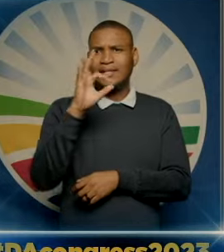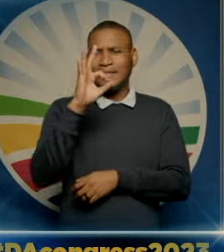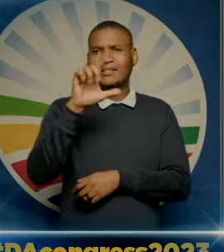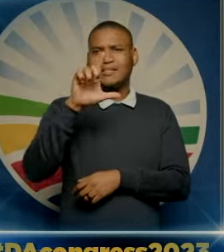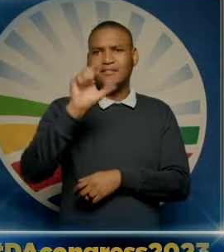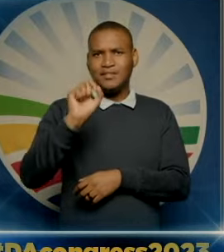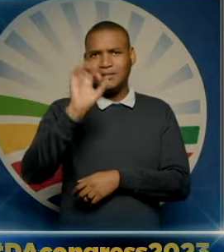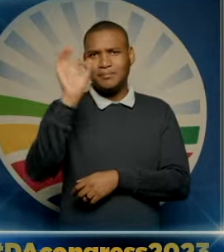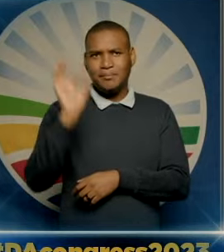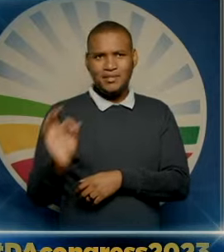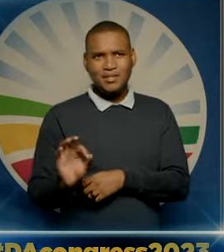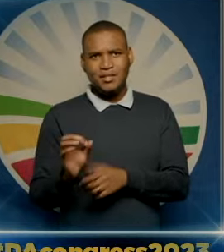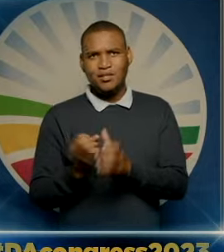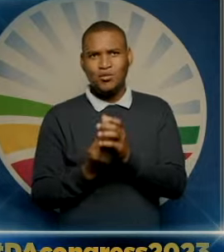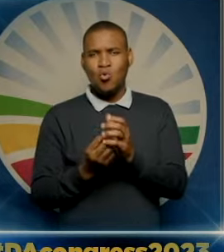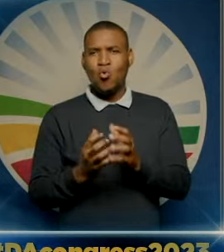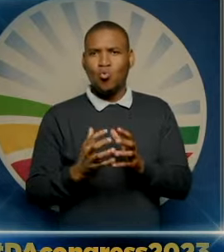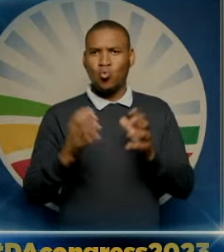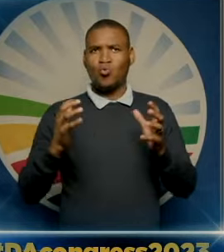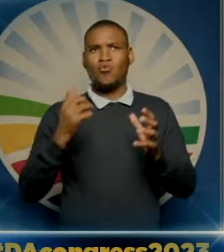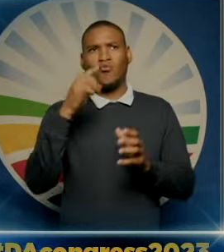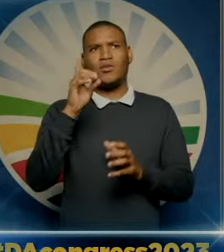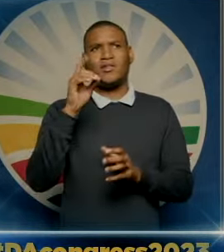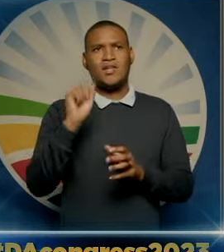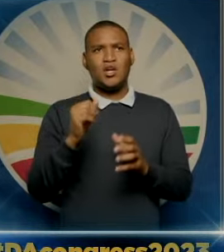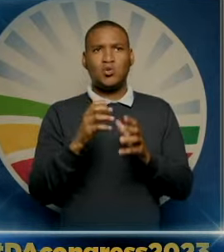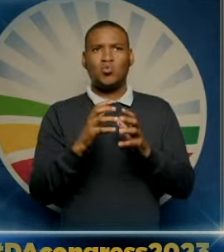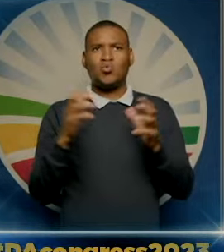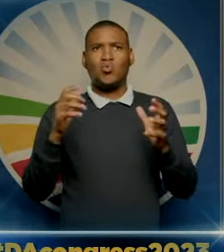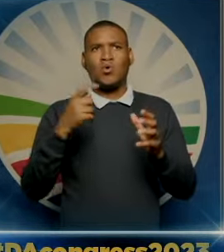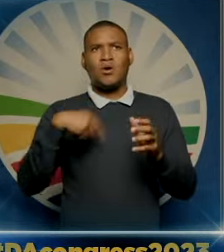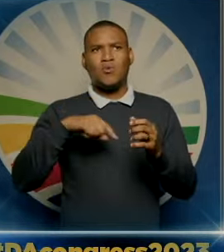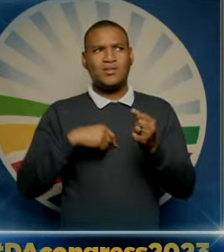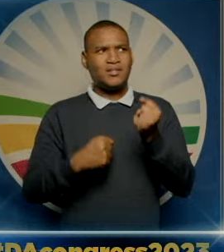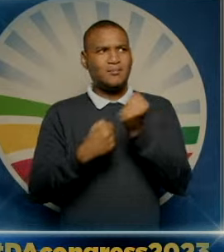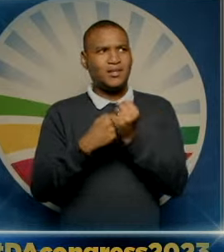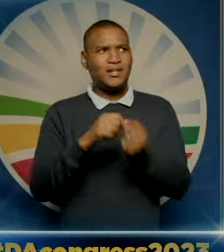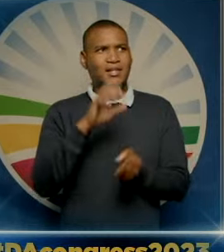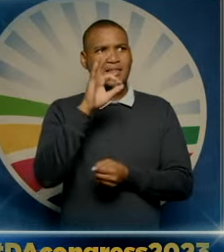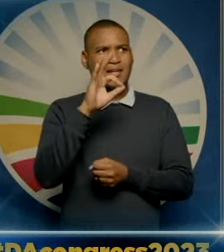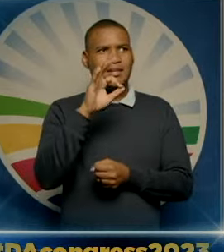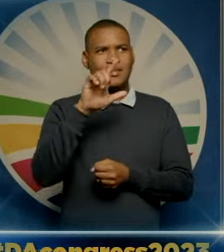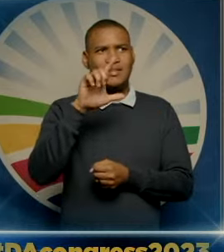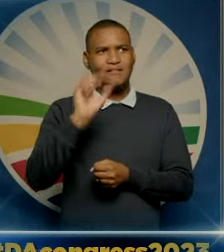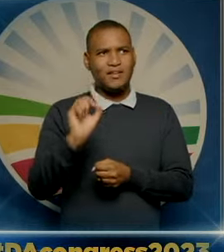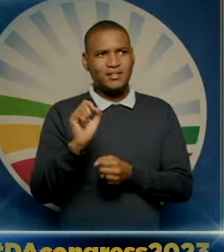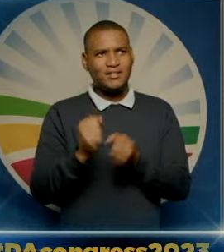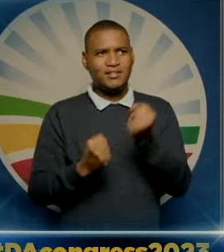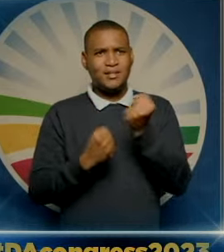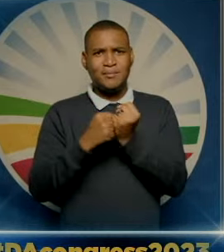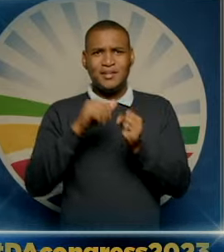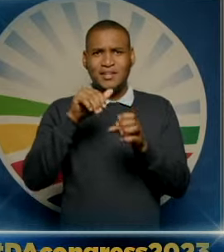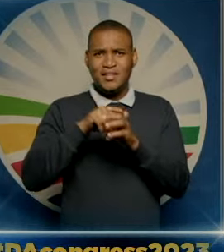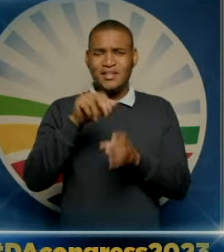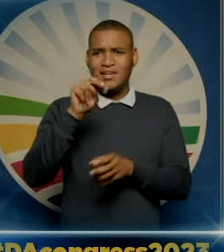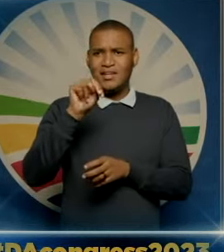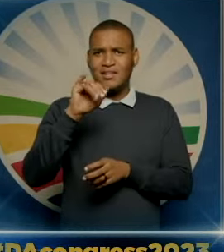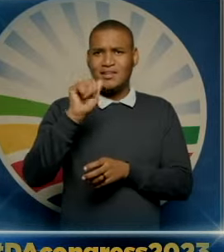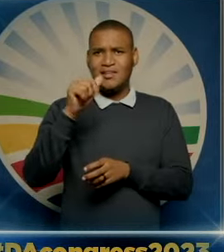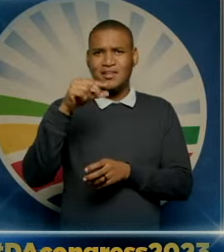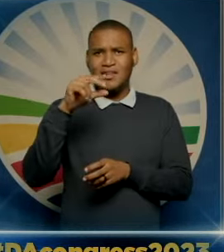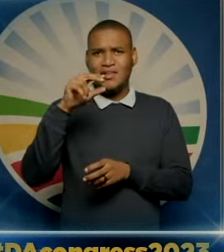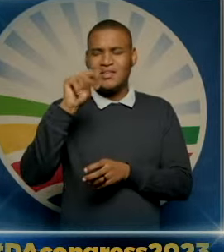370%, Democrats. For the DA to grow our support 370% in a Nyanga ward